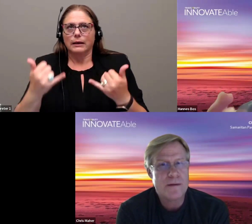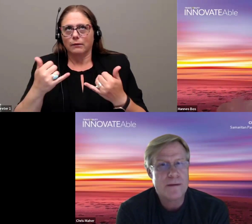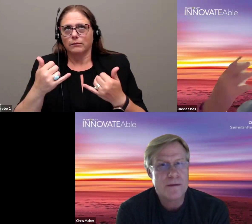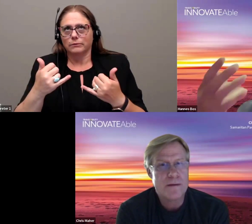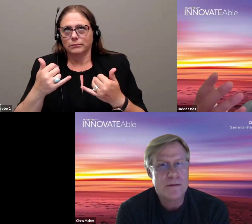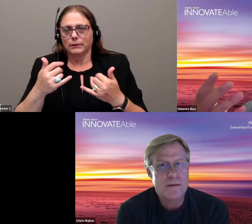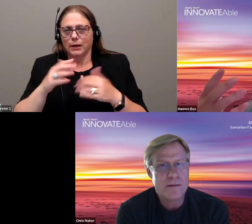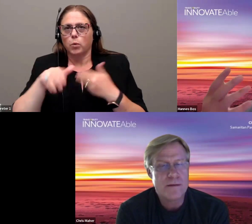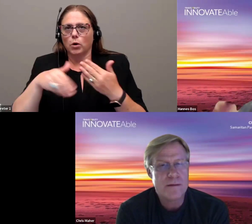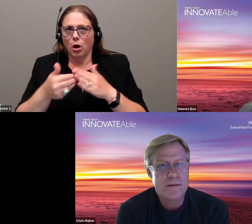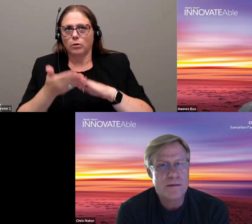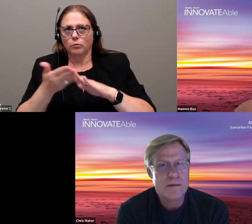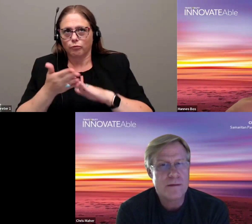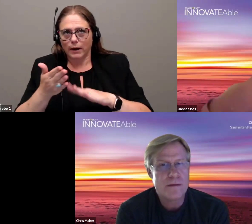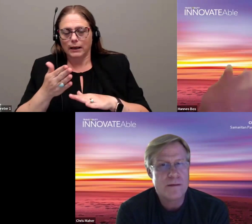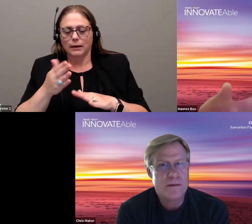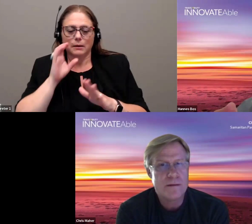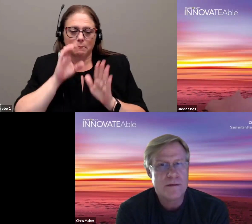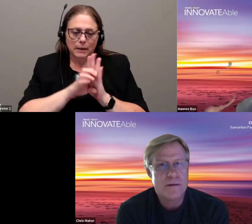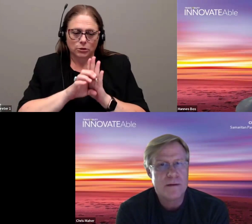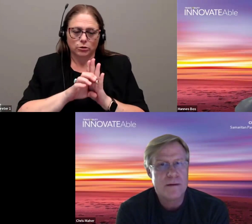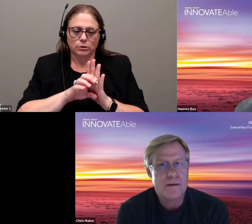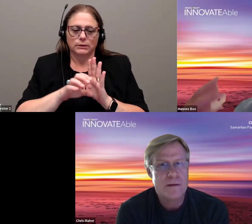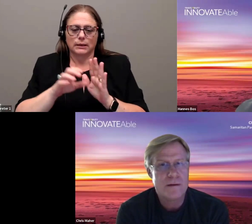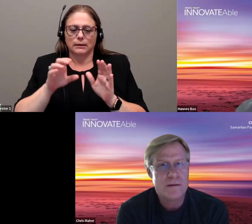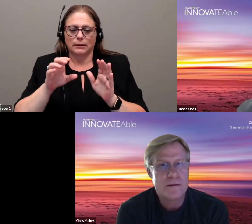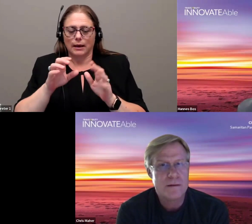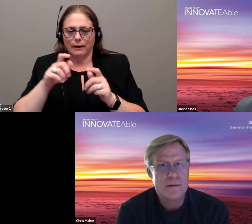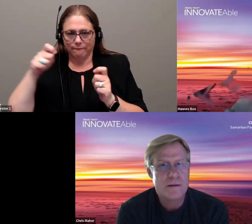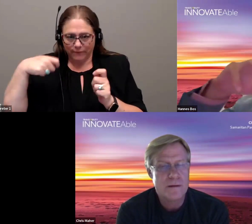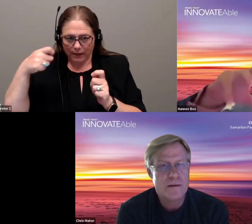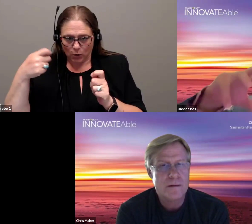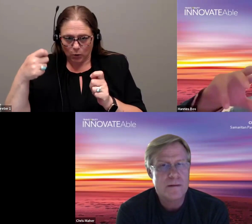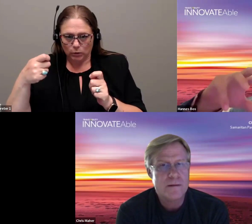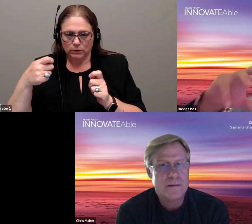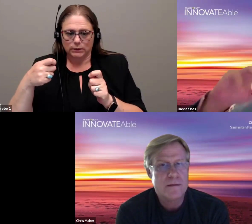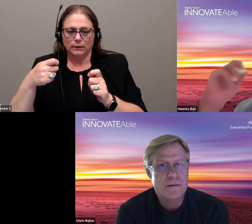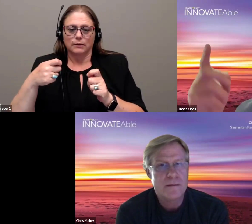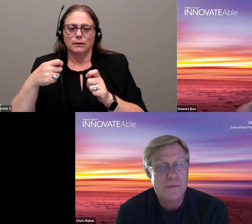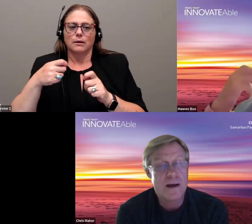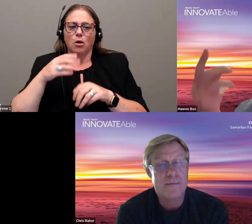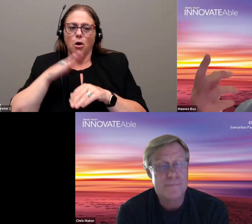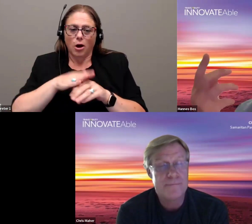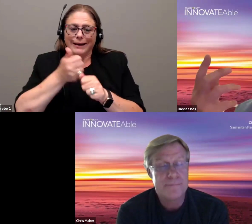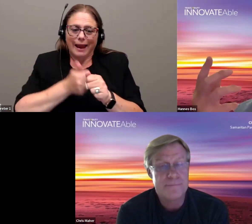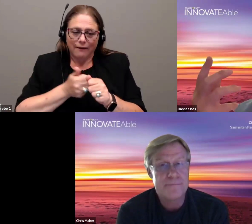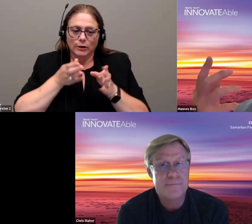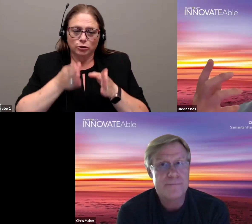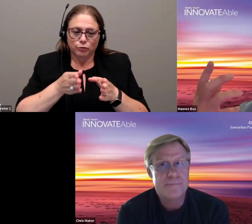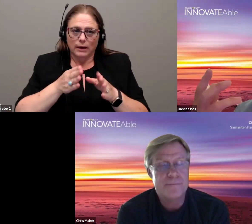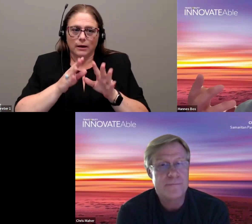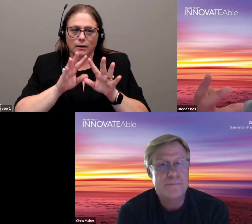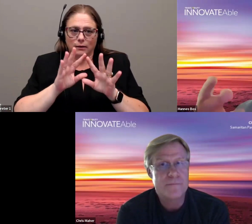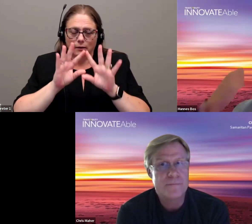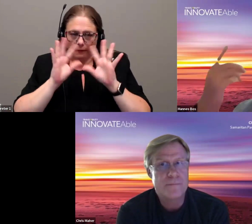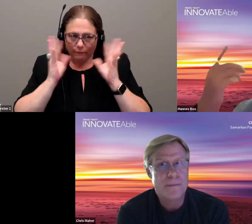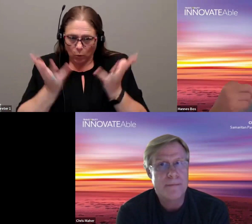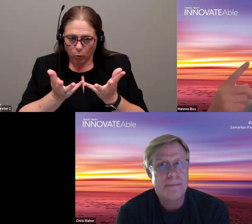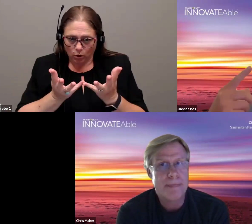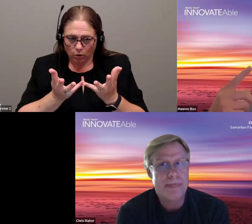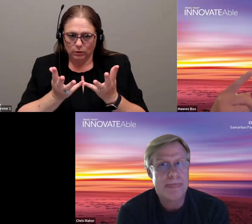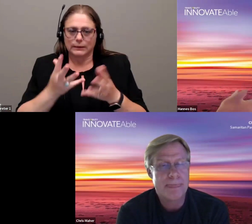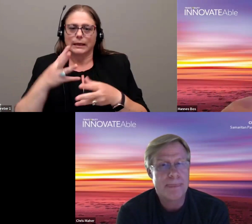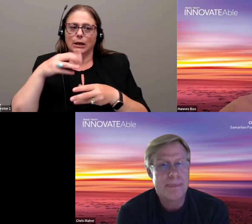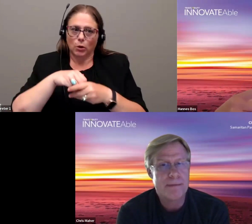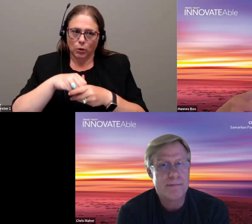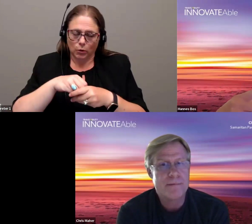the pictures and videos that are on every street of the world, including the Google Map 360 video, right? And you can